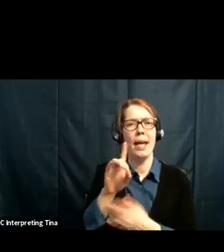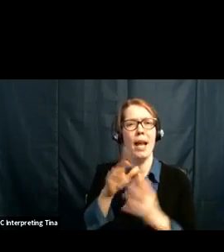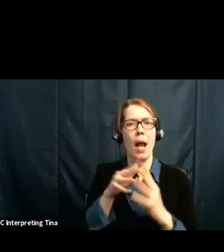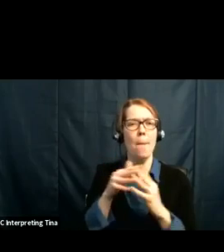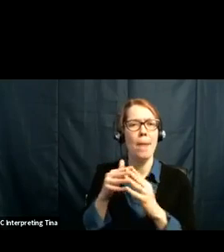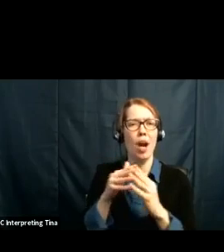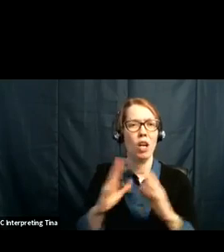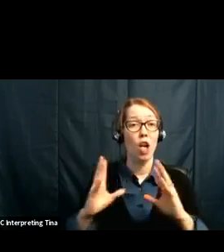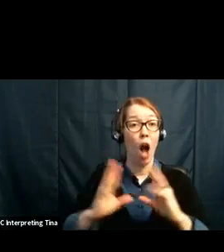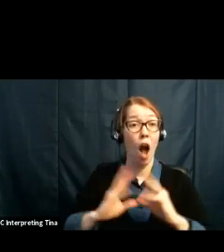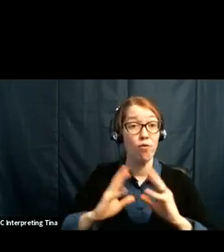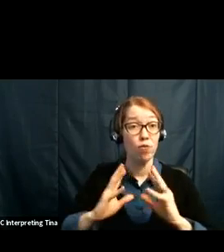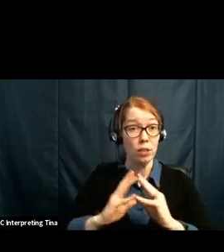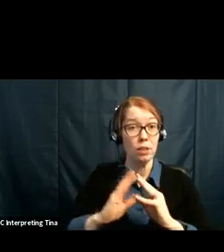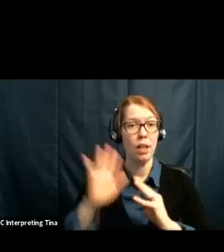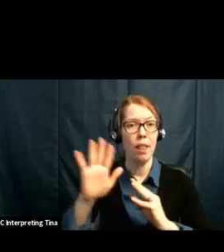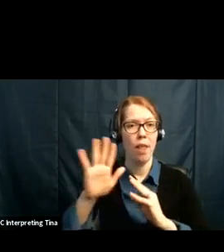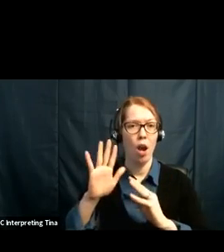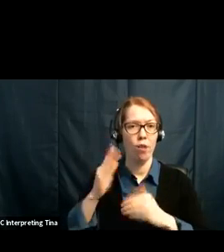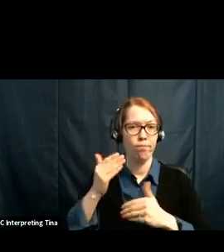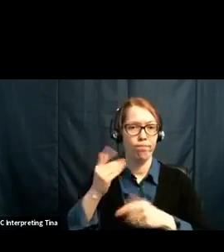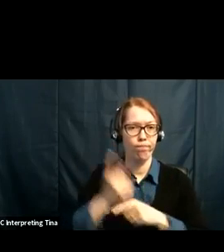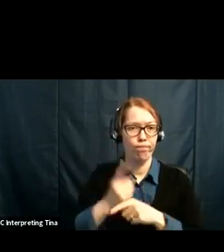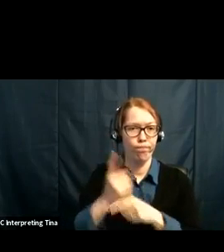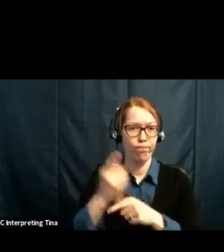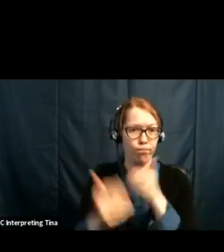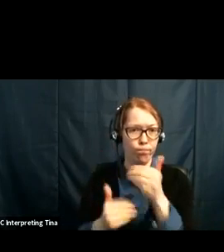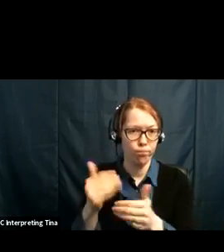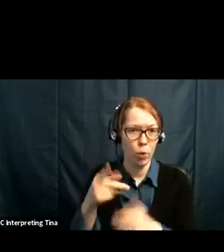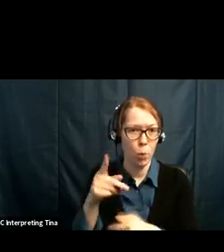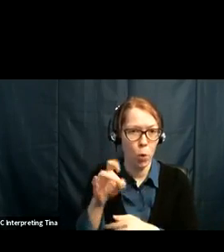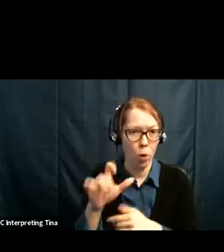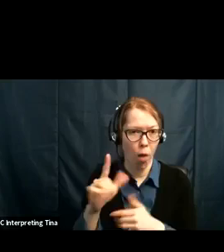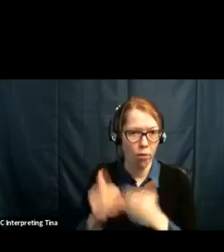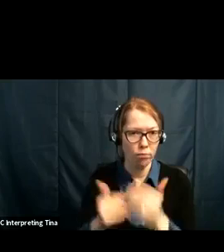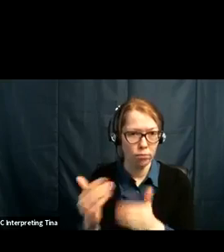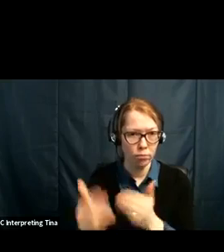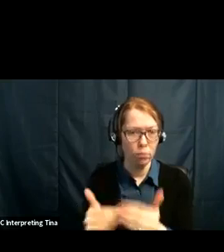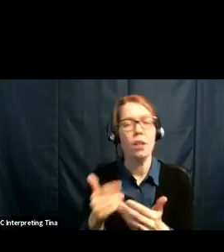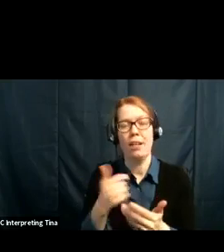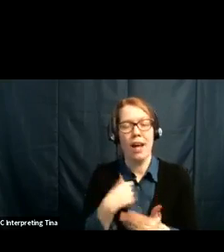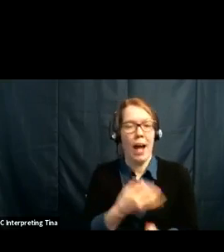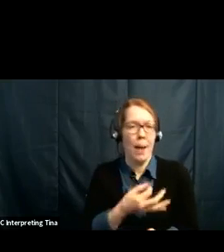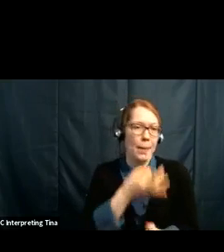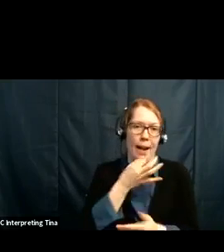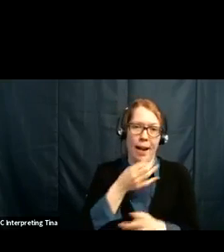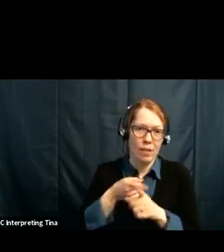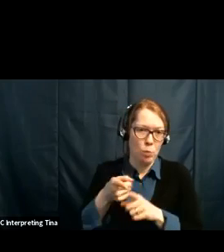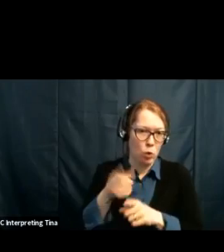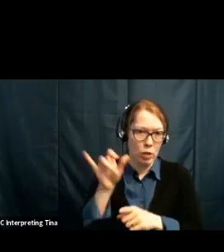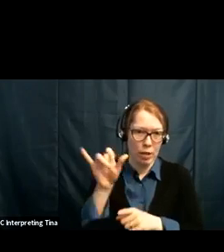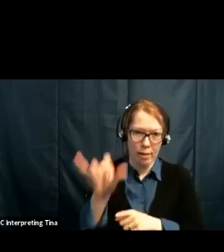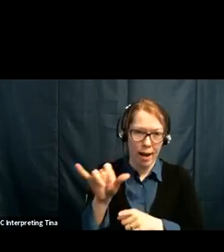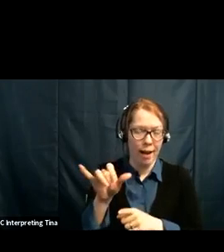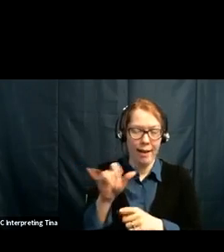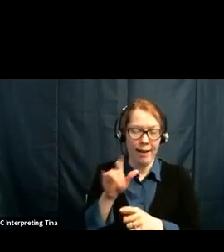and their protocol. So I am not an expert, and I probably can't answer a good question